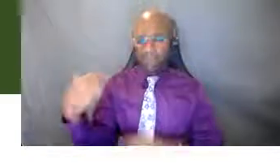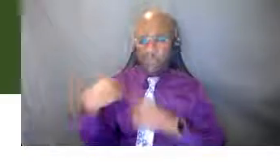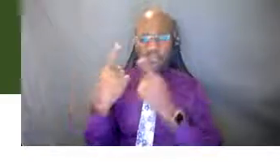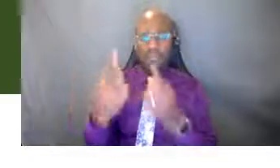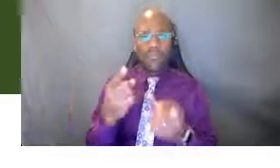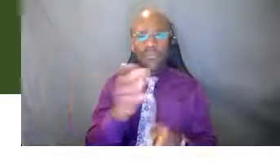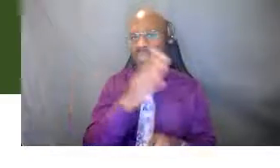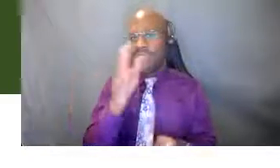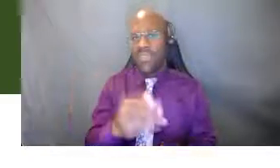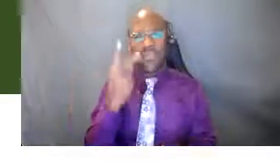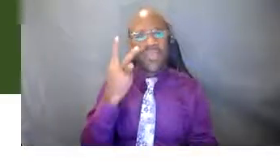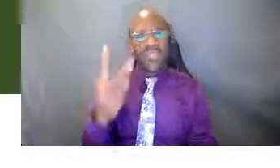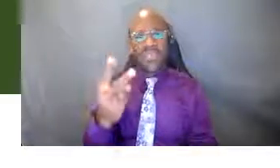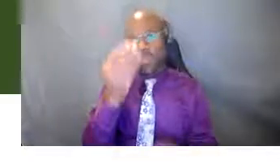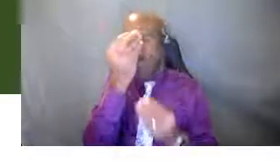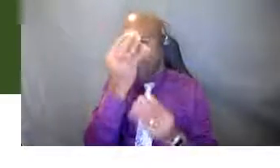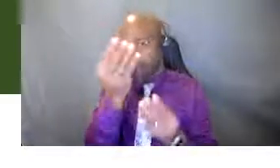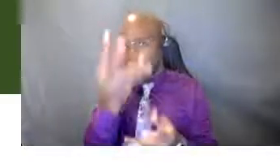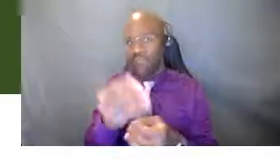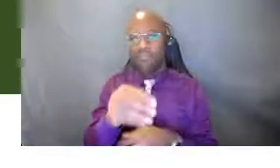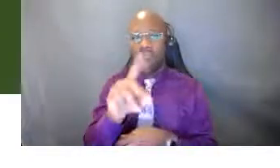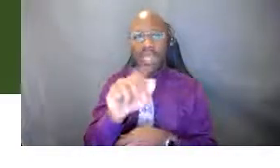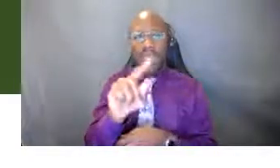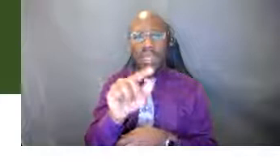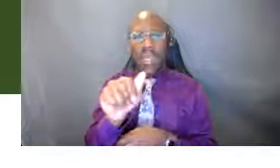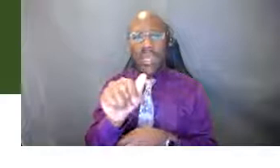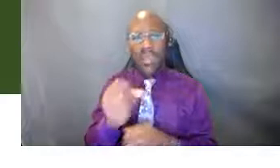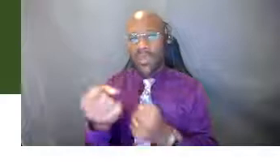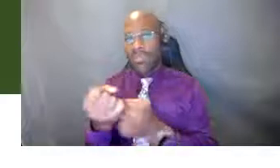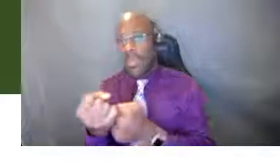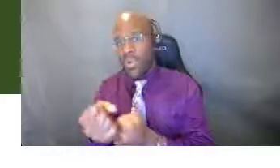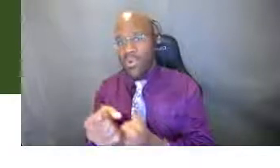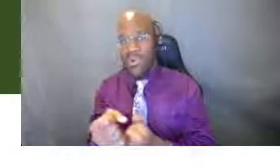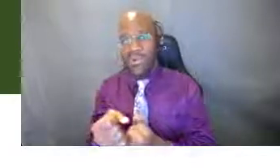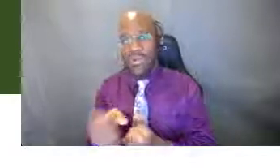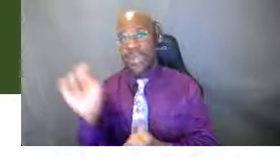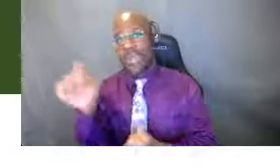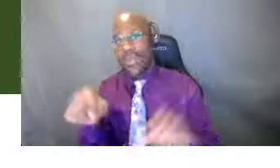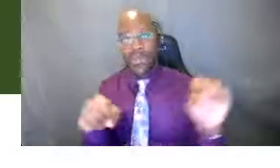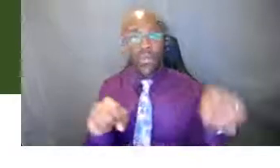that supports that or doesn't support that. What I will say is that